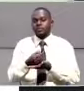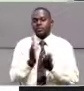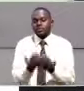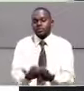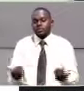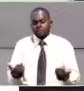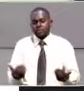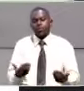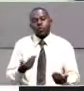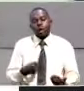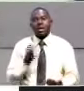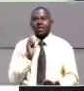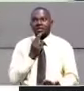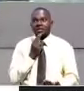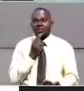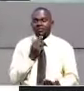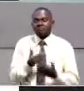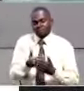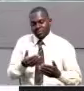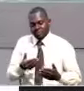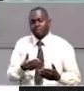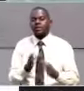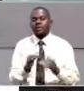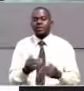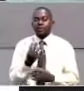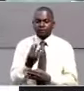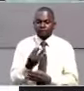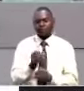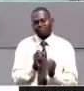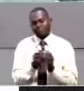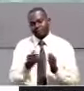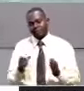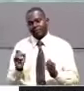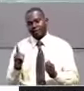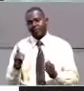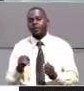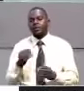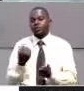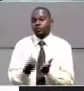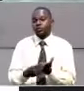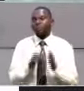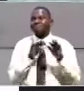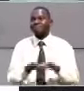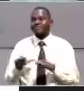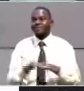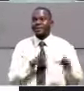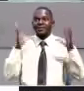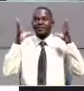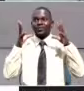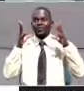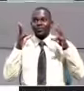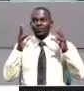children who have got a hearing impairment much earlier. At least 4 to 11% of Ugandans suffer from hearing loss,